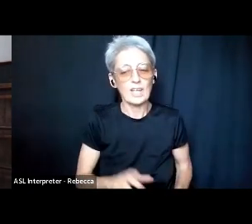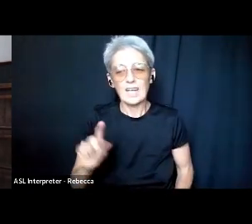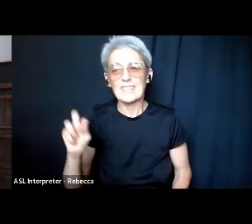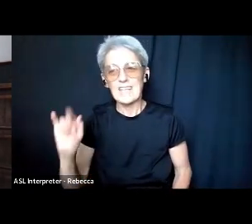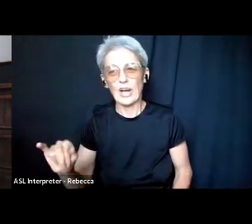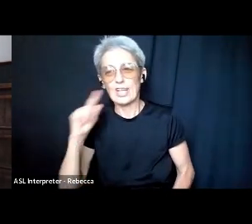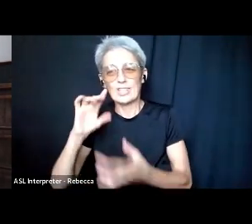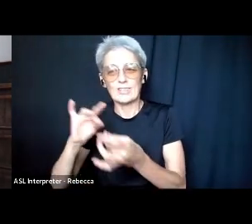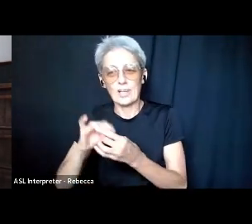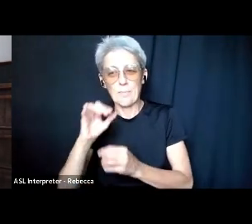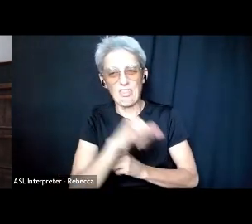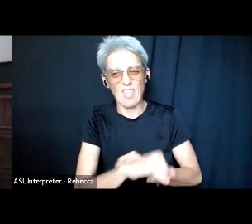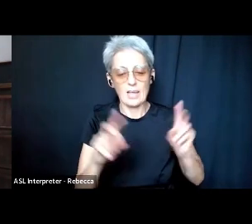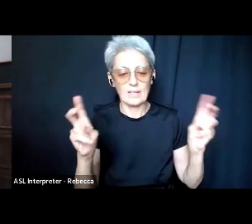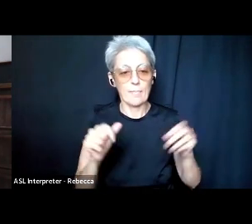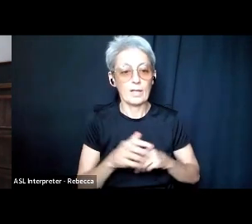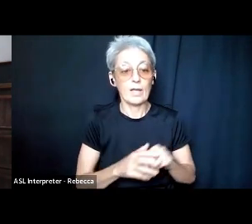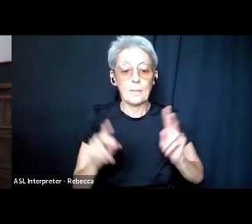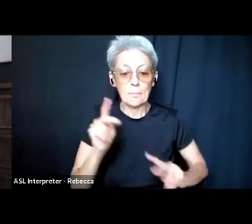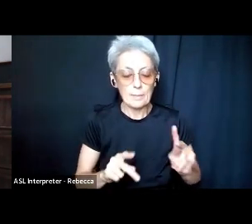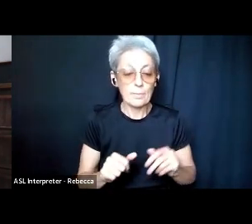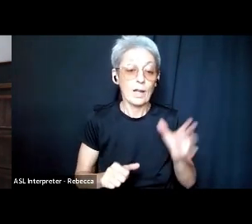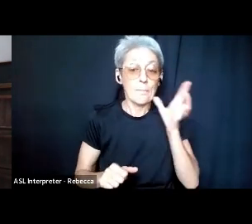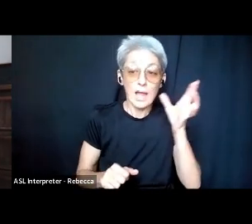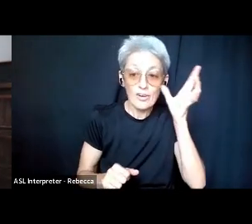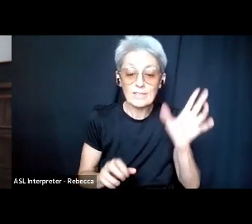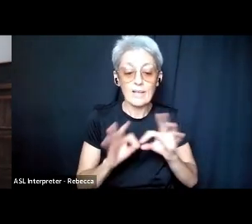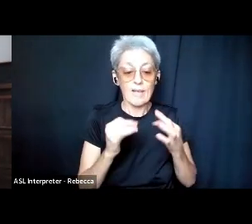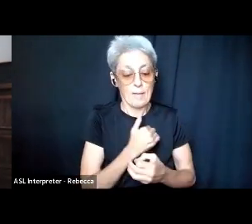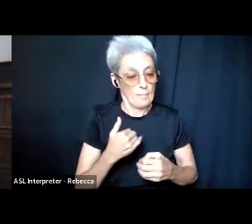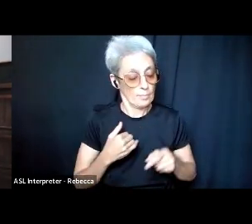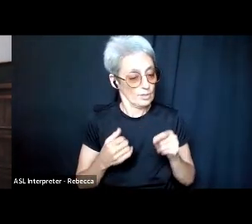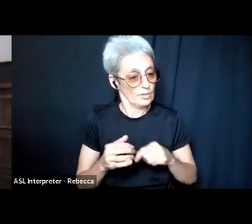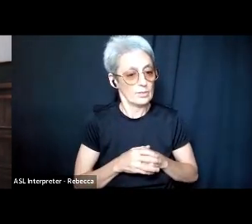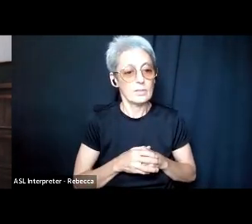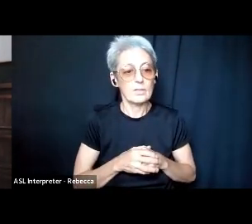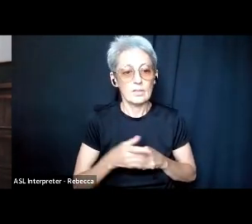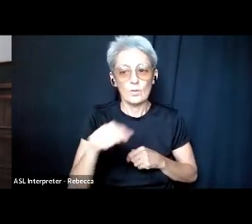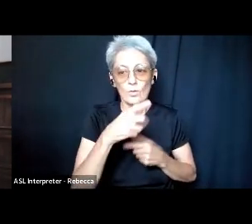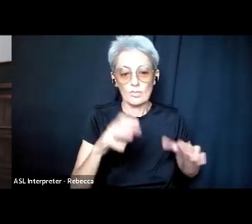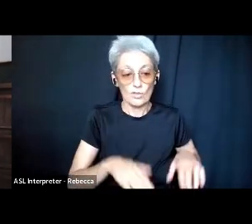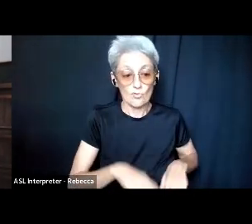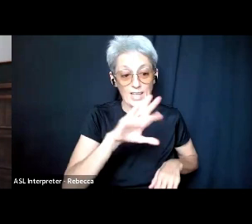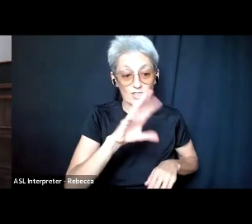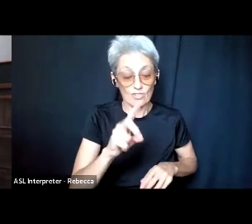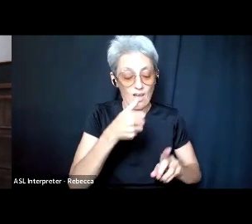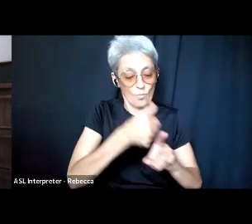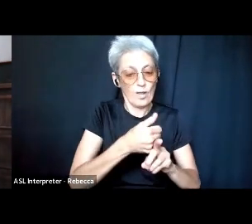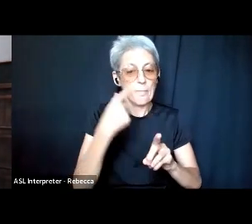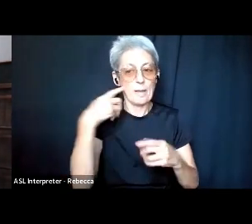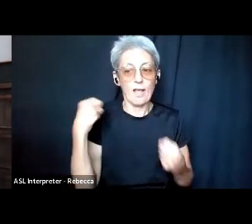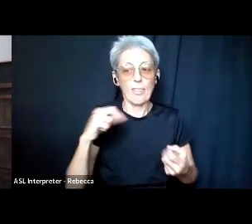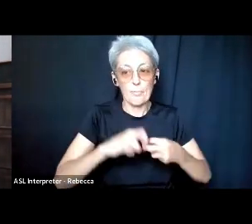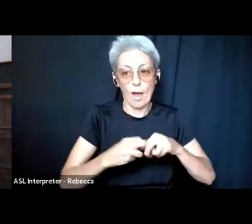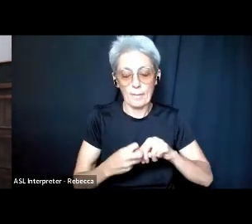are people, these are parents or family members who have raised a child with a mental health problem, have